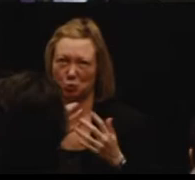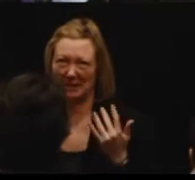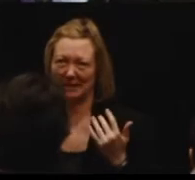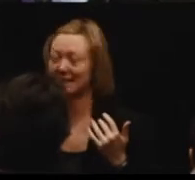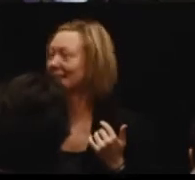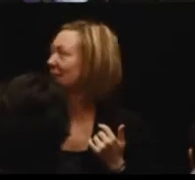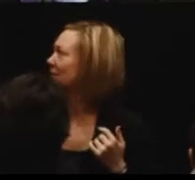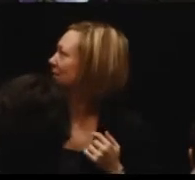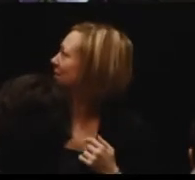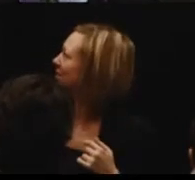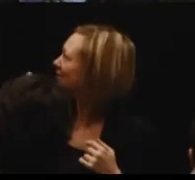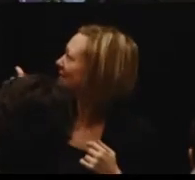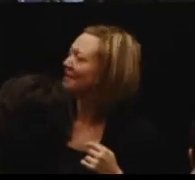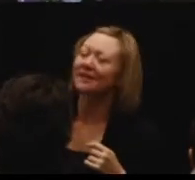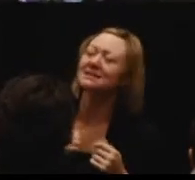I'll tax dollars at work.